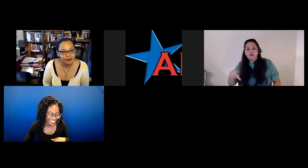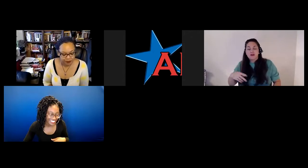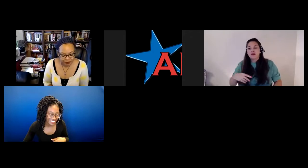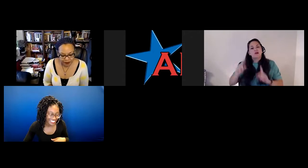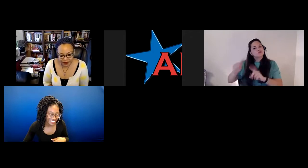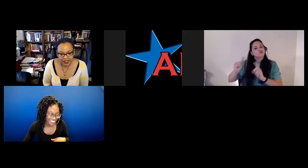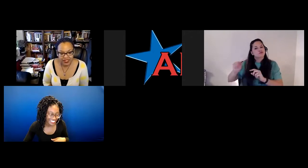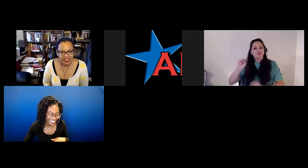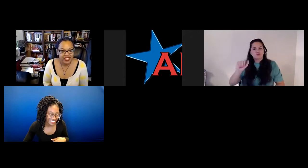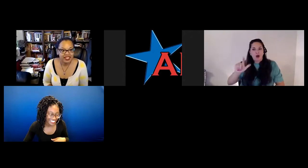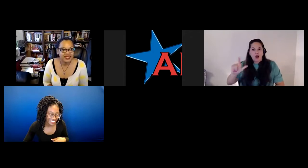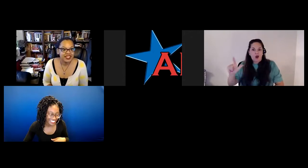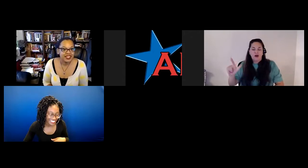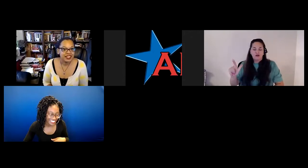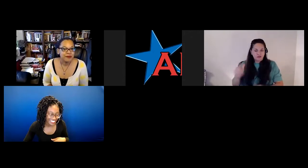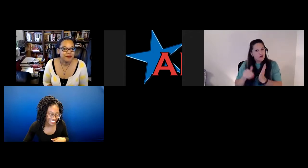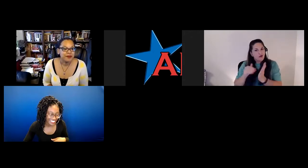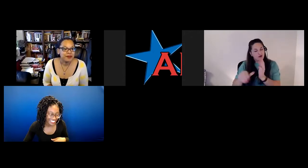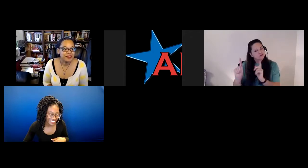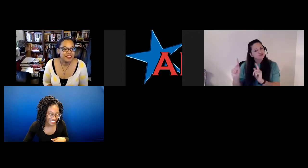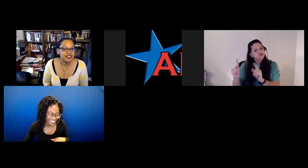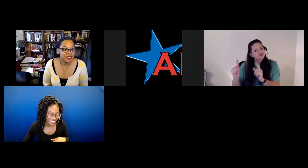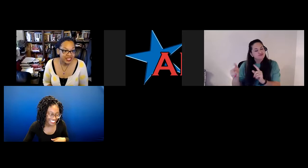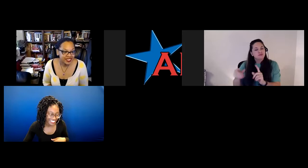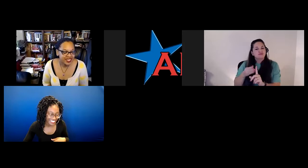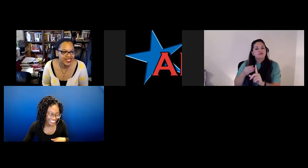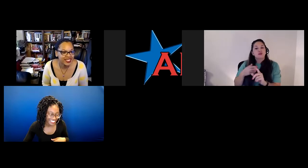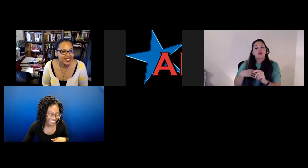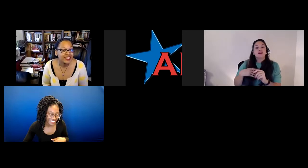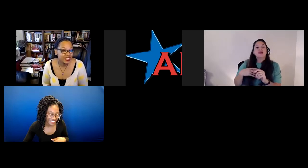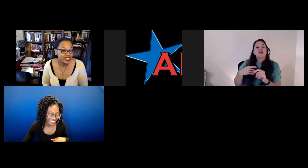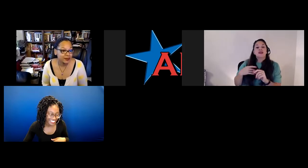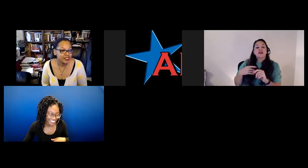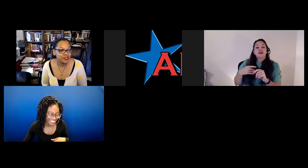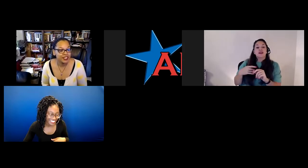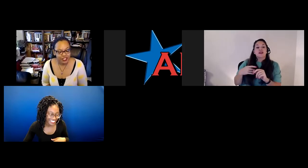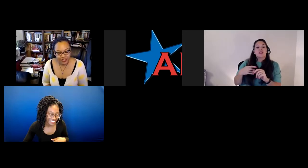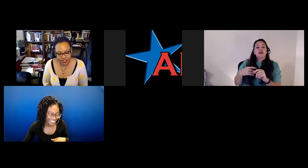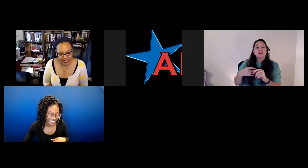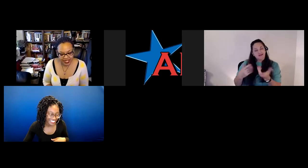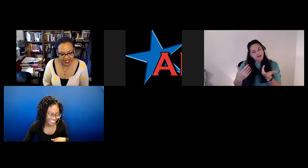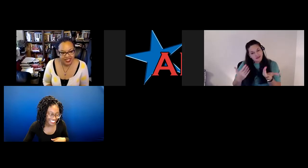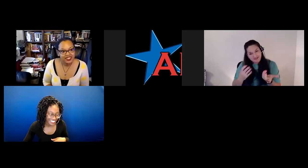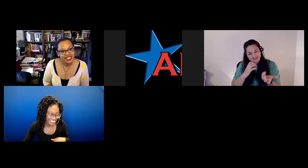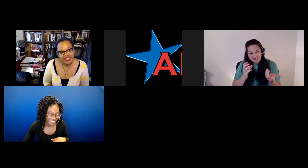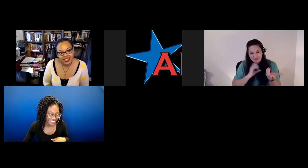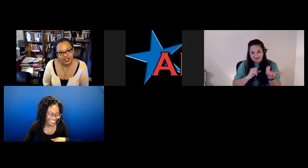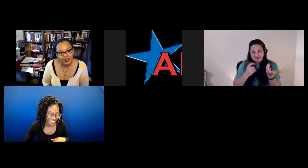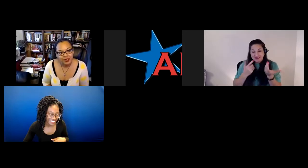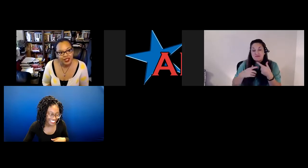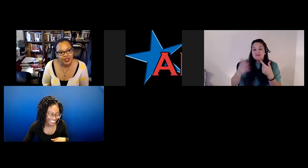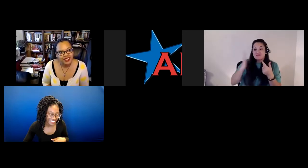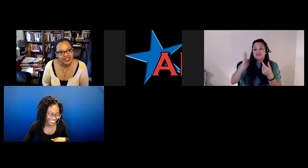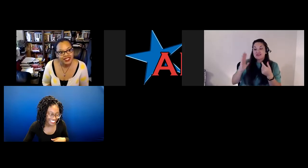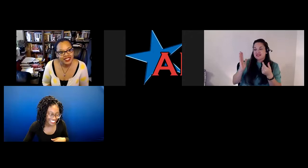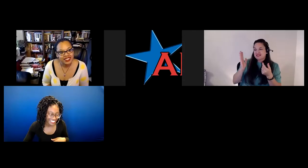lot. And during, to date myself, during late 90s,